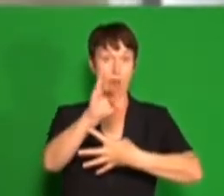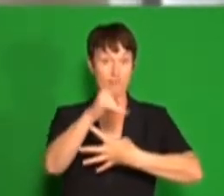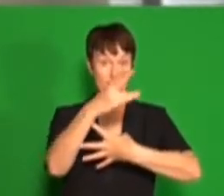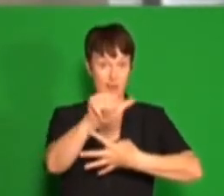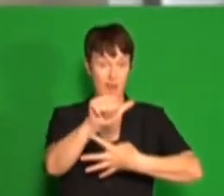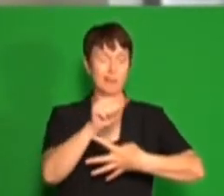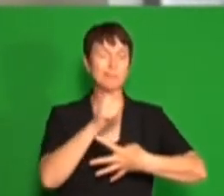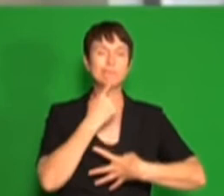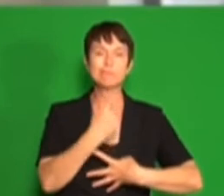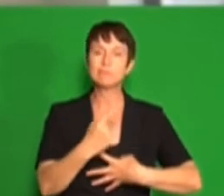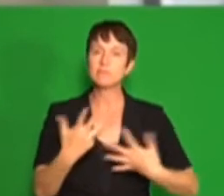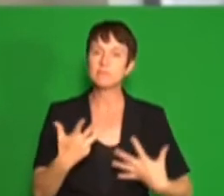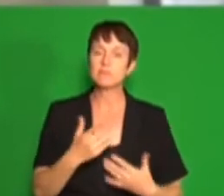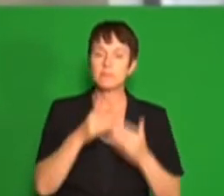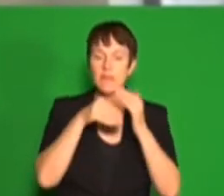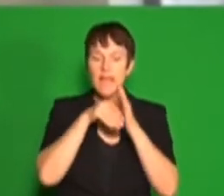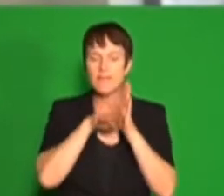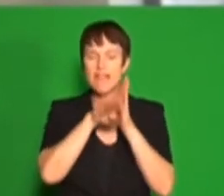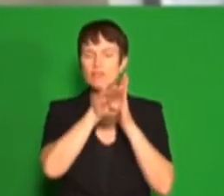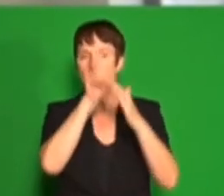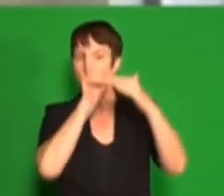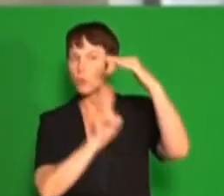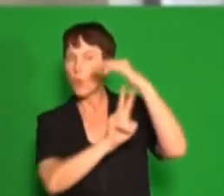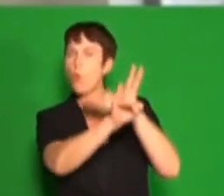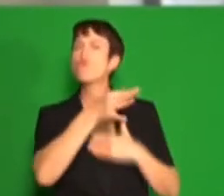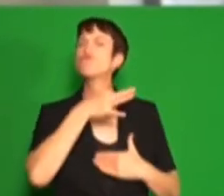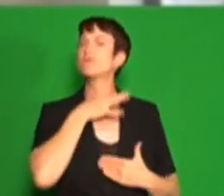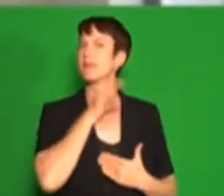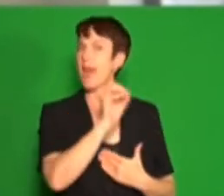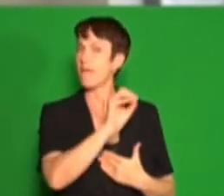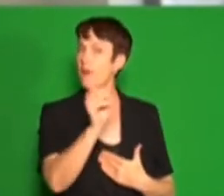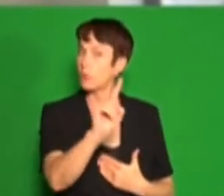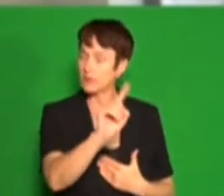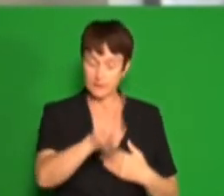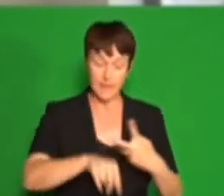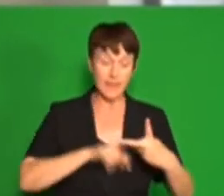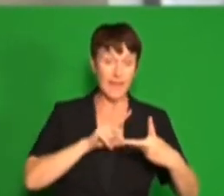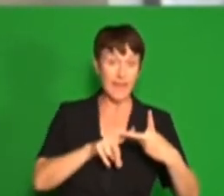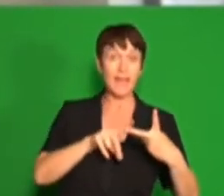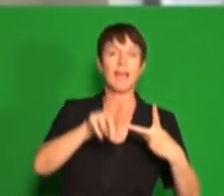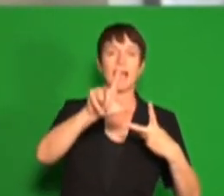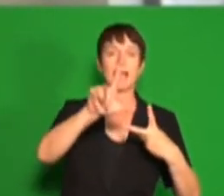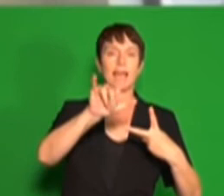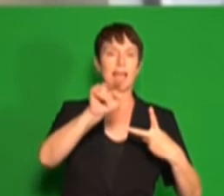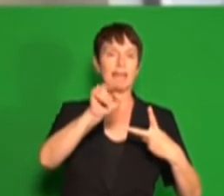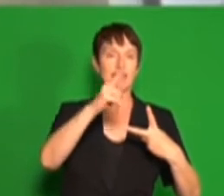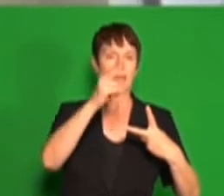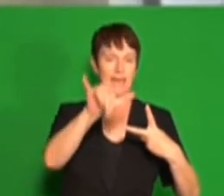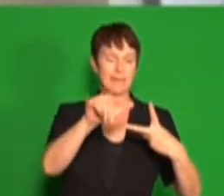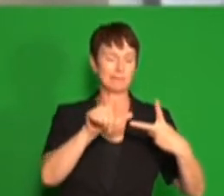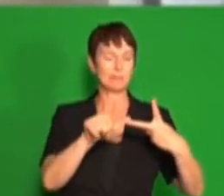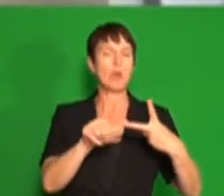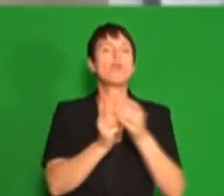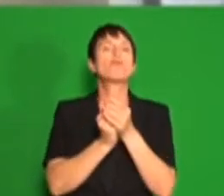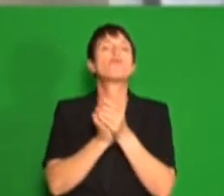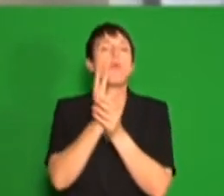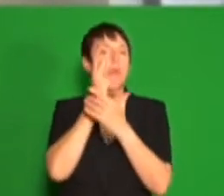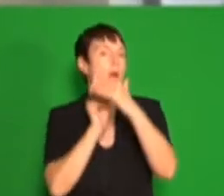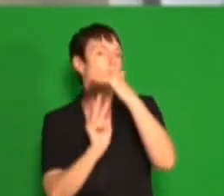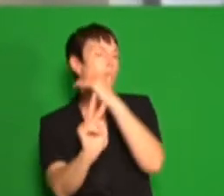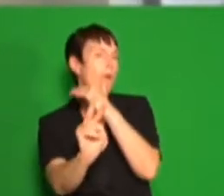to the inflation outlook? The question from Lindley was the one about the growth outlook and worries about the impact of